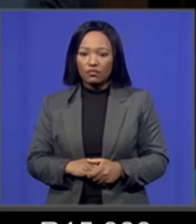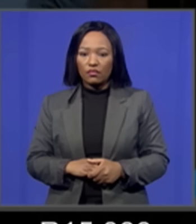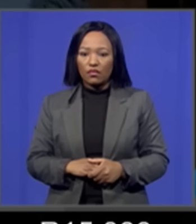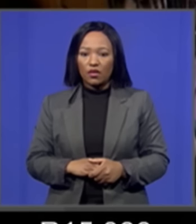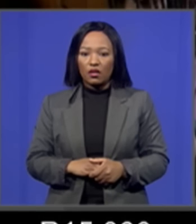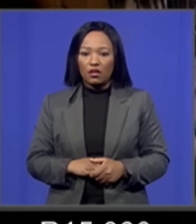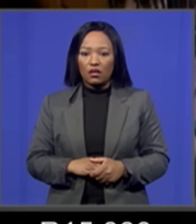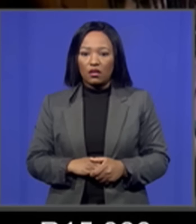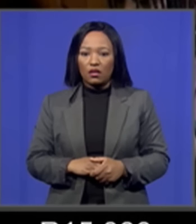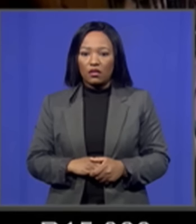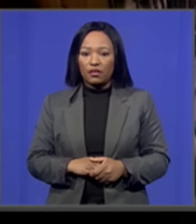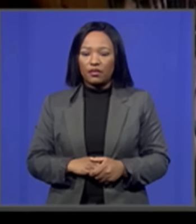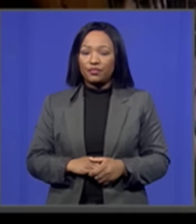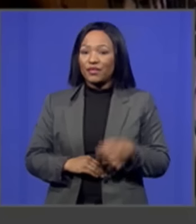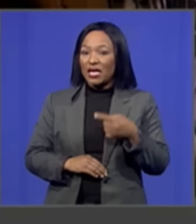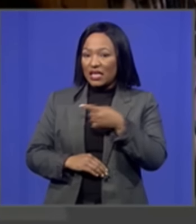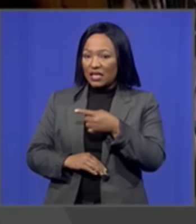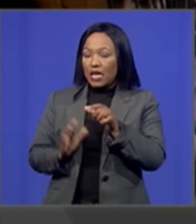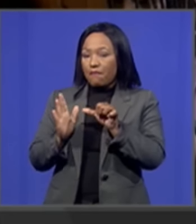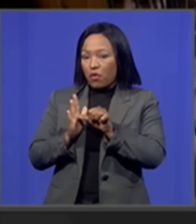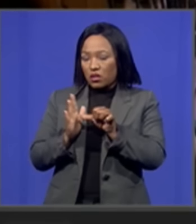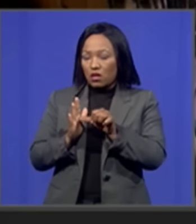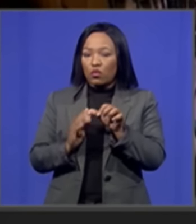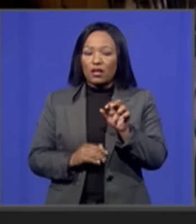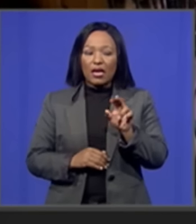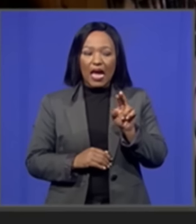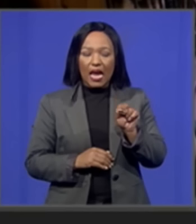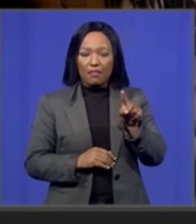this has no bearing to the state's case, as bail